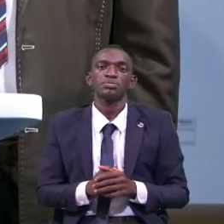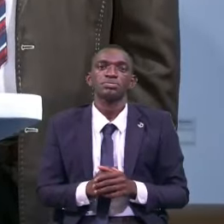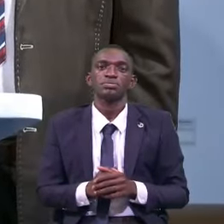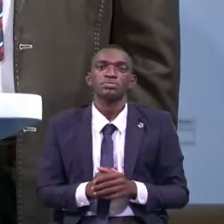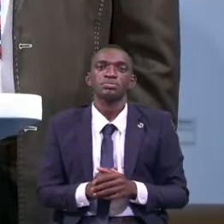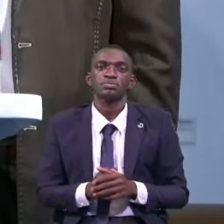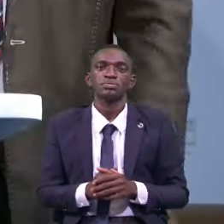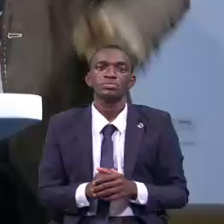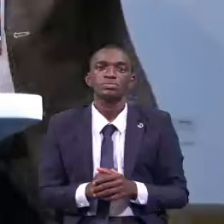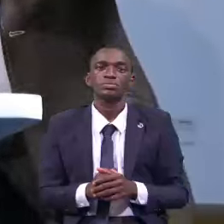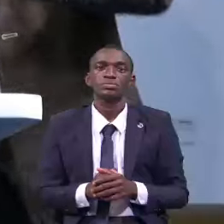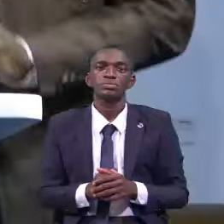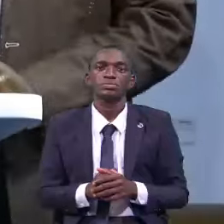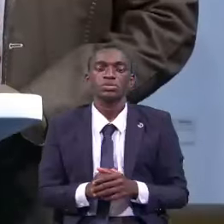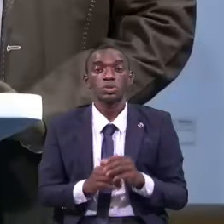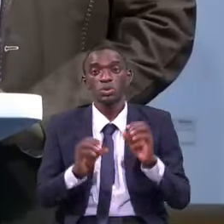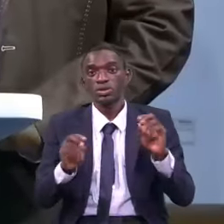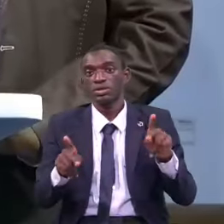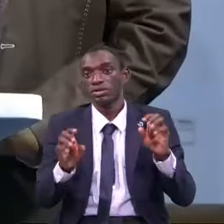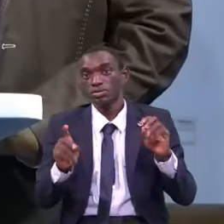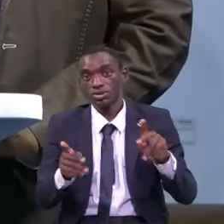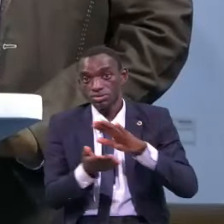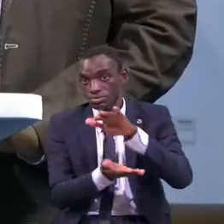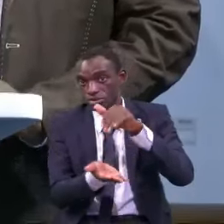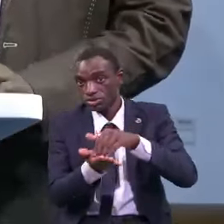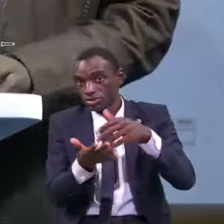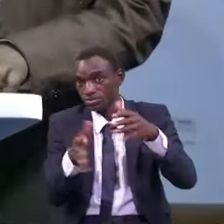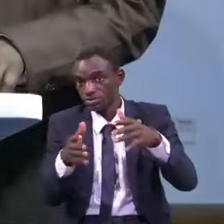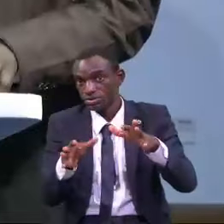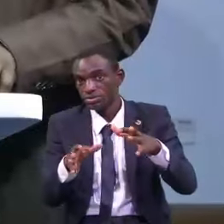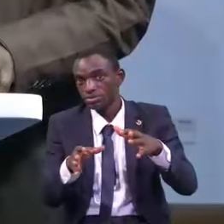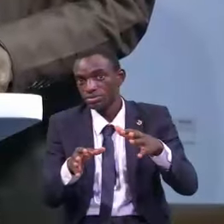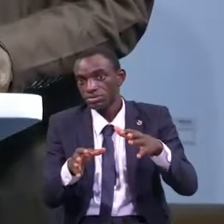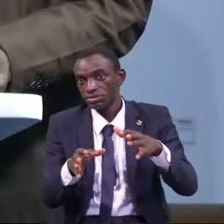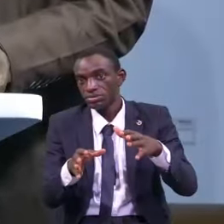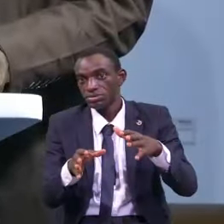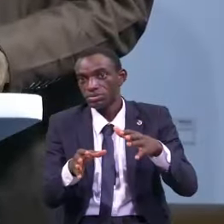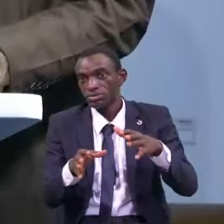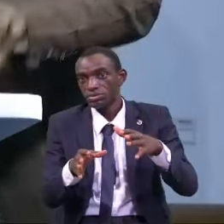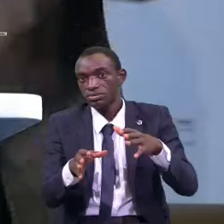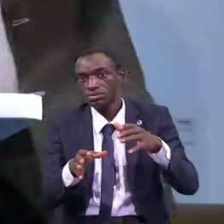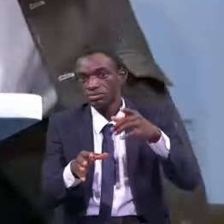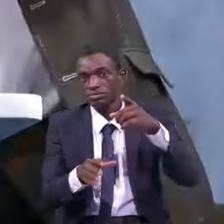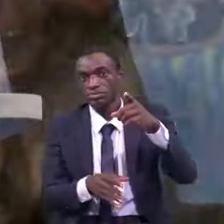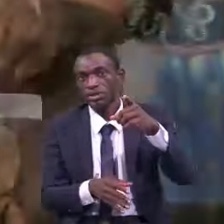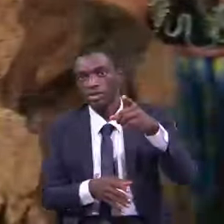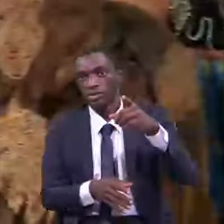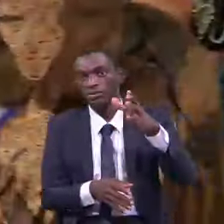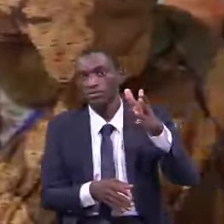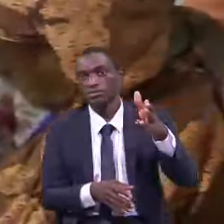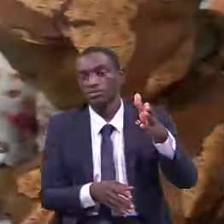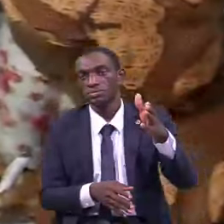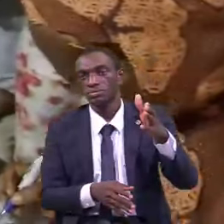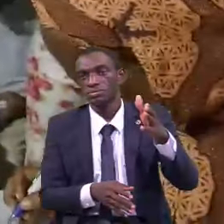Ah, c'est du milieu. C'est okay, bien. Yeah, in the middle, it's good. Et à ce côté, and there, au